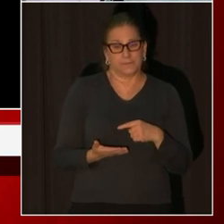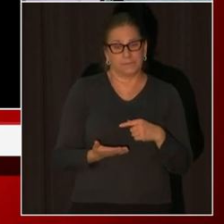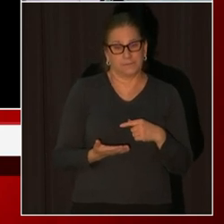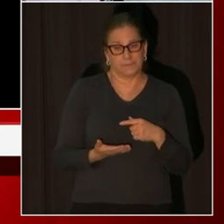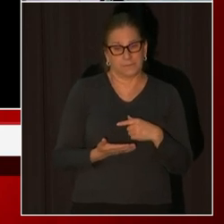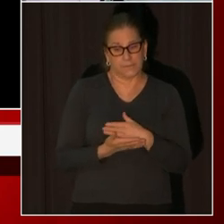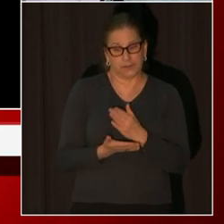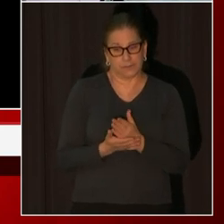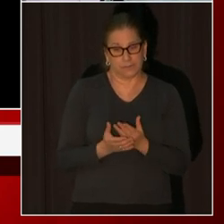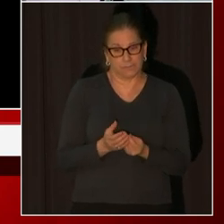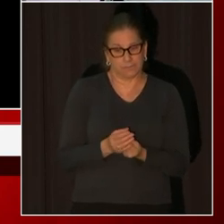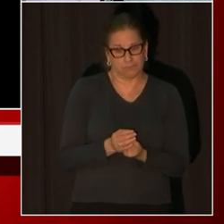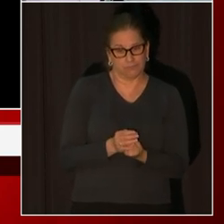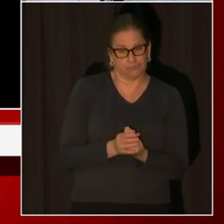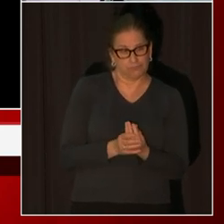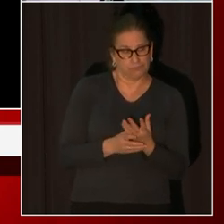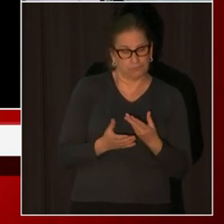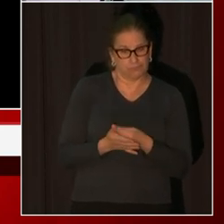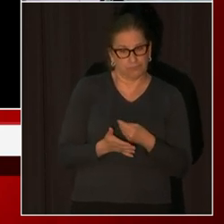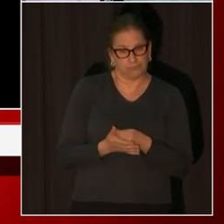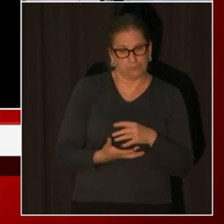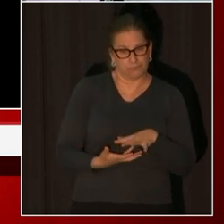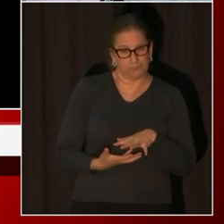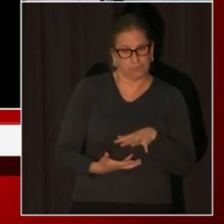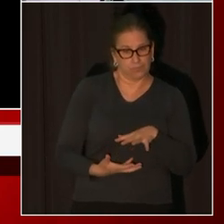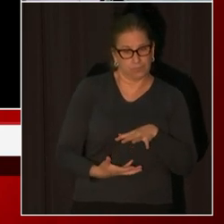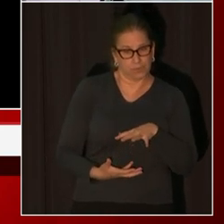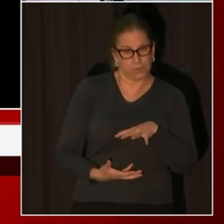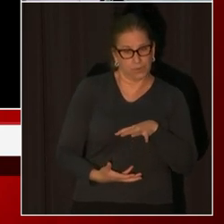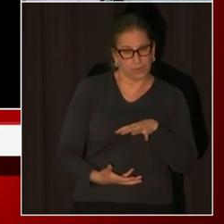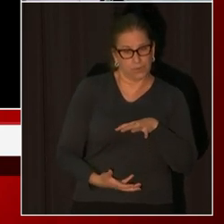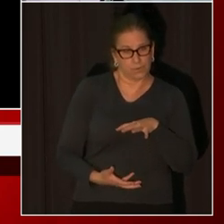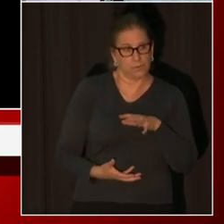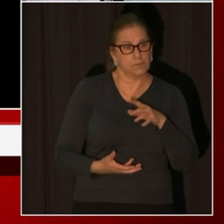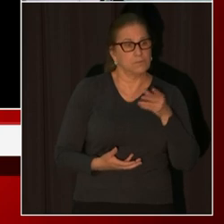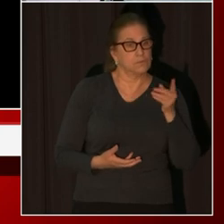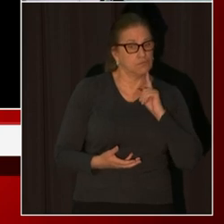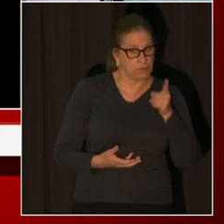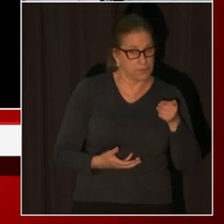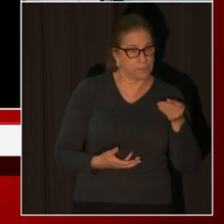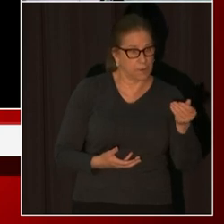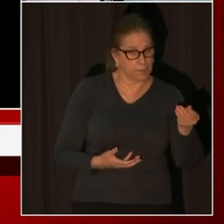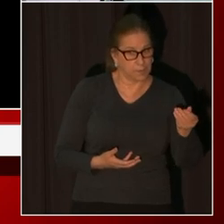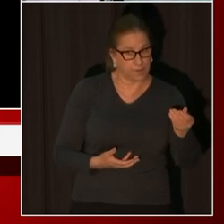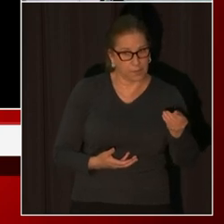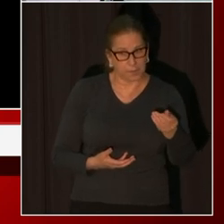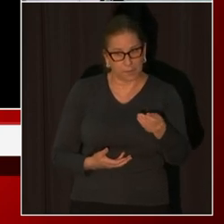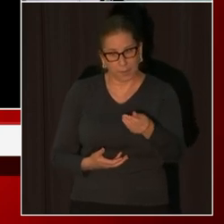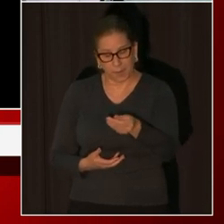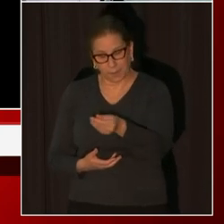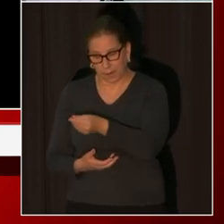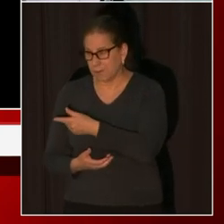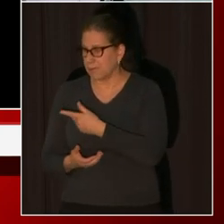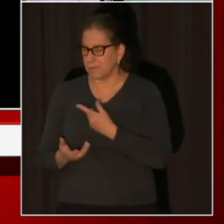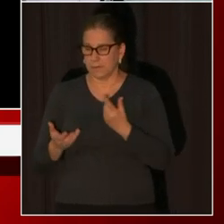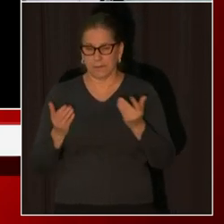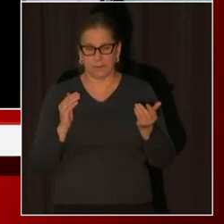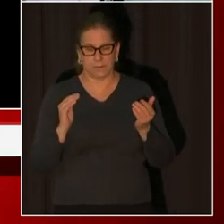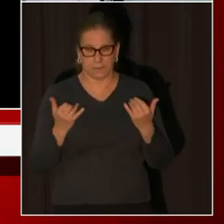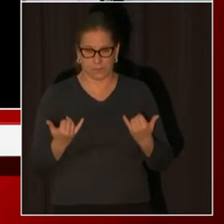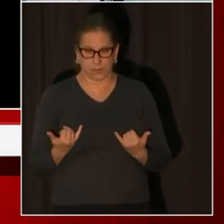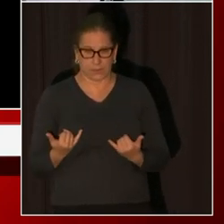the growth of the actual expenditures in a given fiscal year versus where we are today, the revised